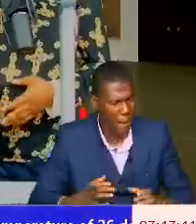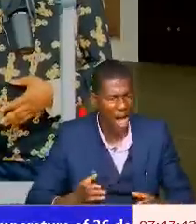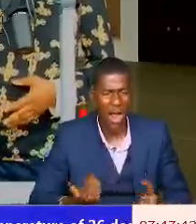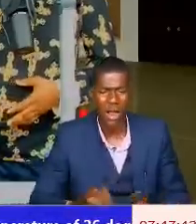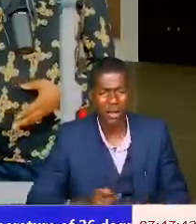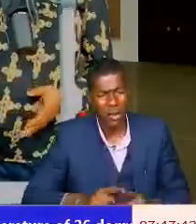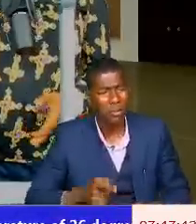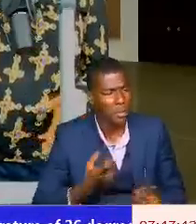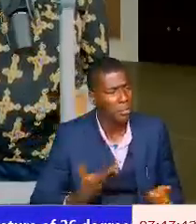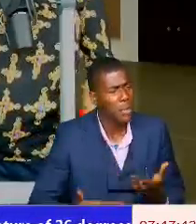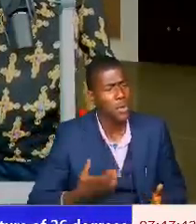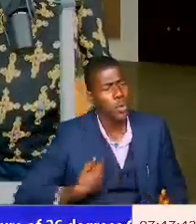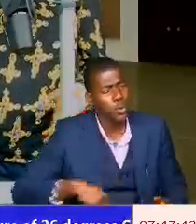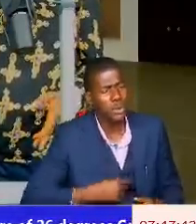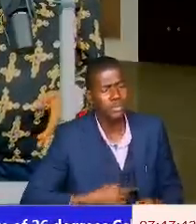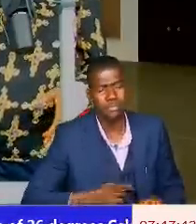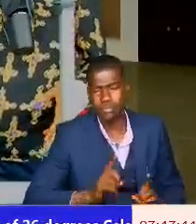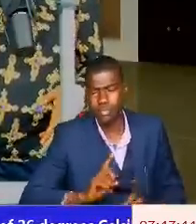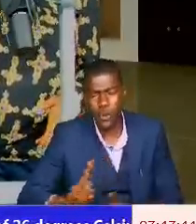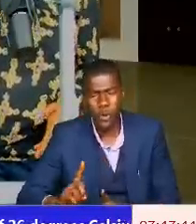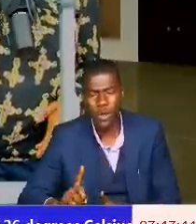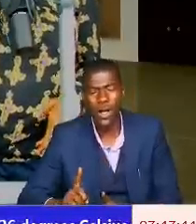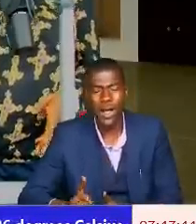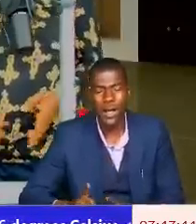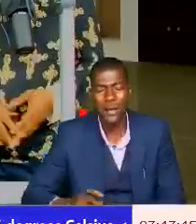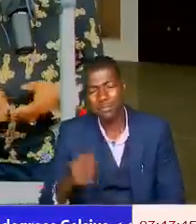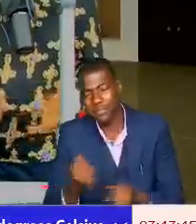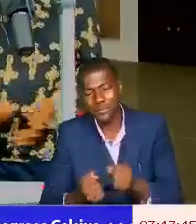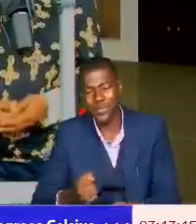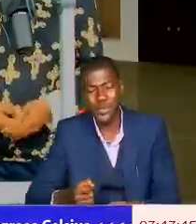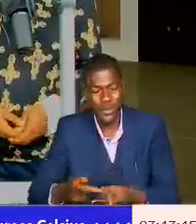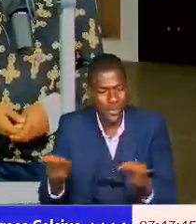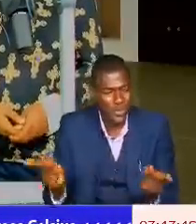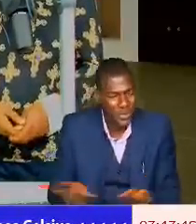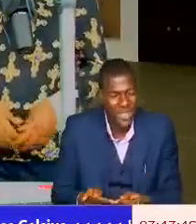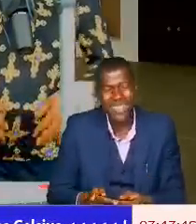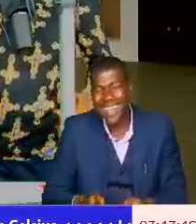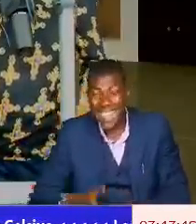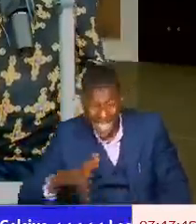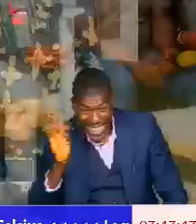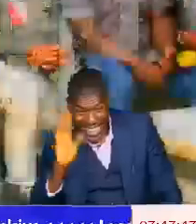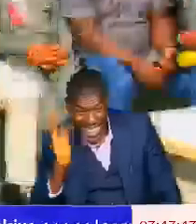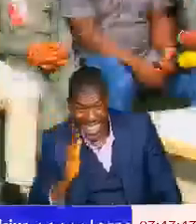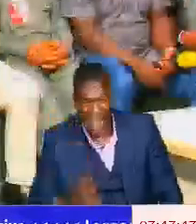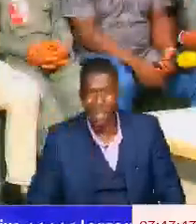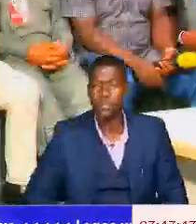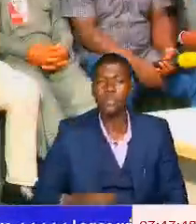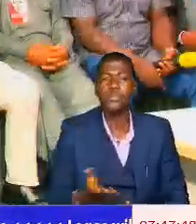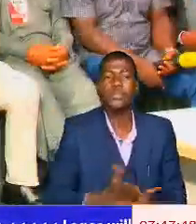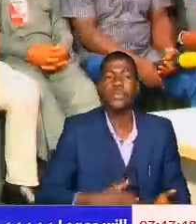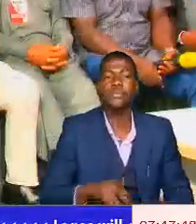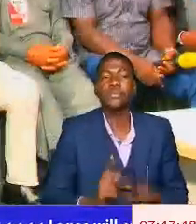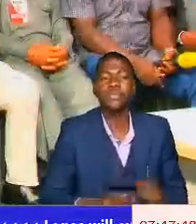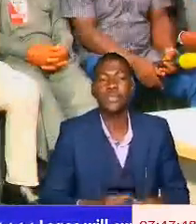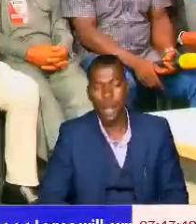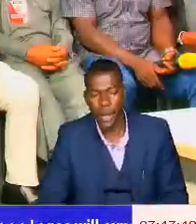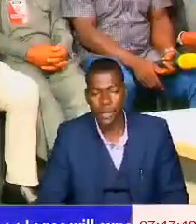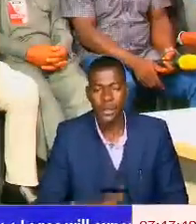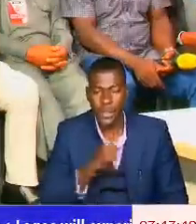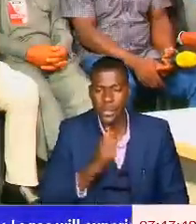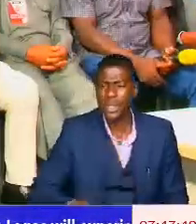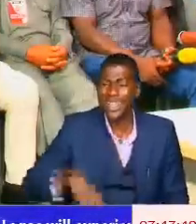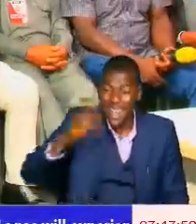But if we like they for bus stop, if you see me, just say, how now? We go wave pass. Some people know they here. You go there bus stop, first you go,